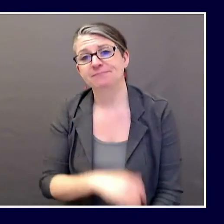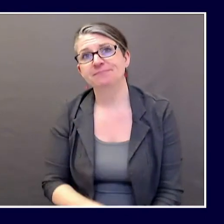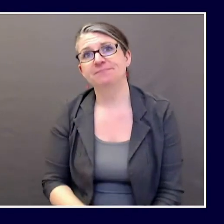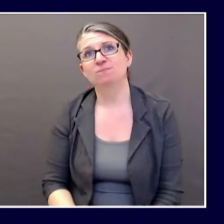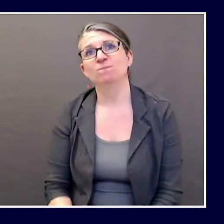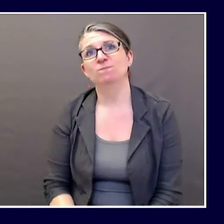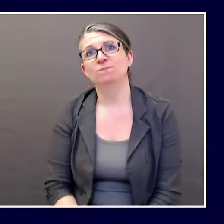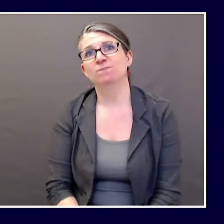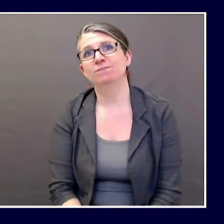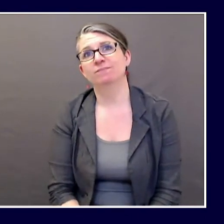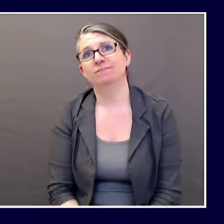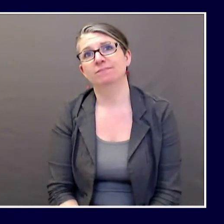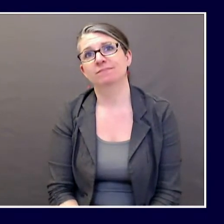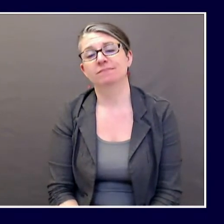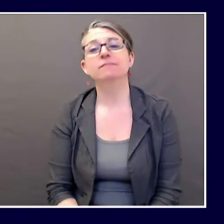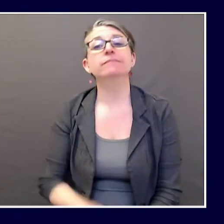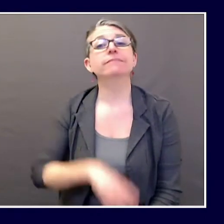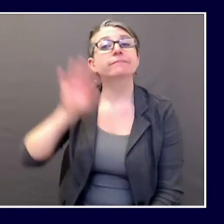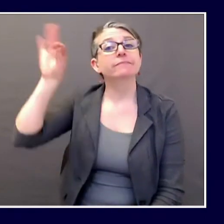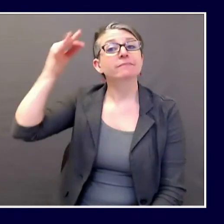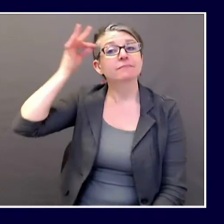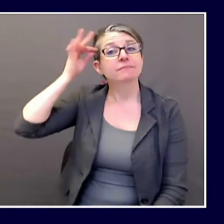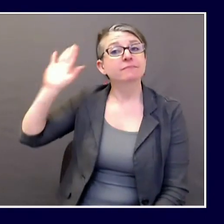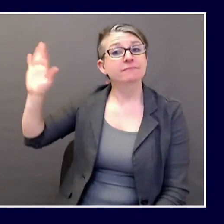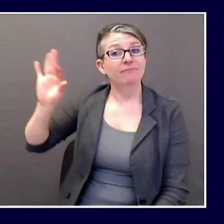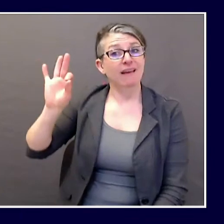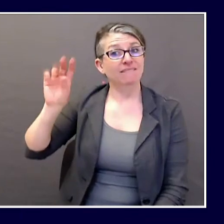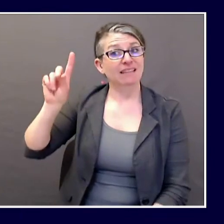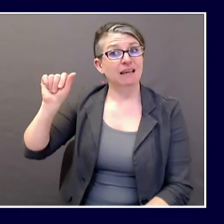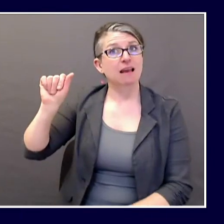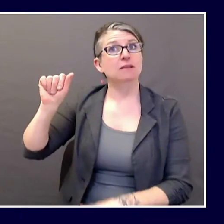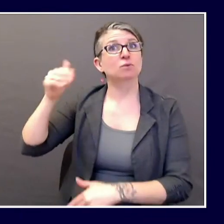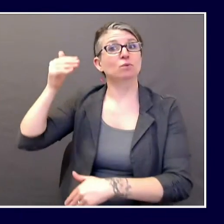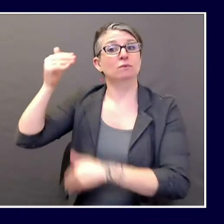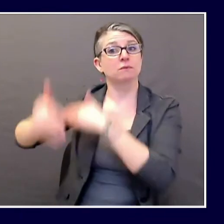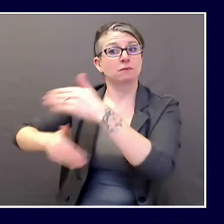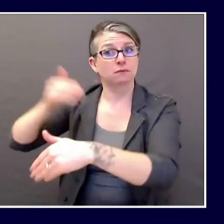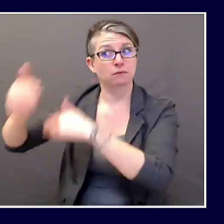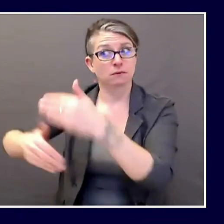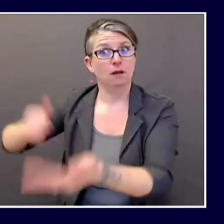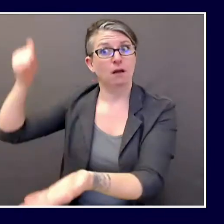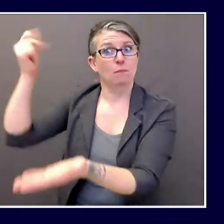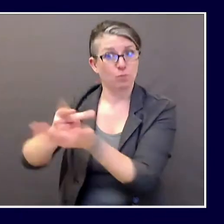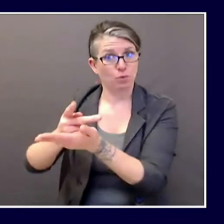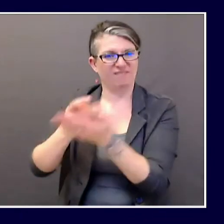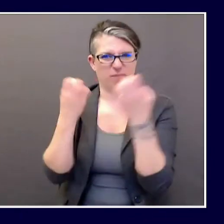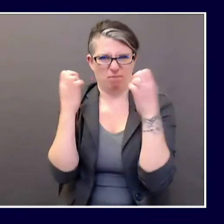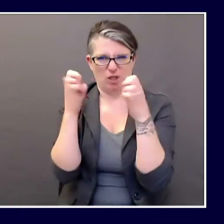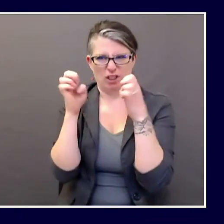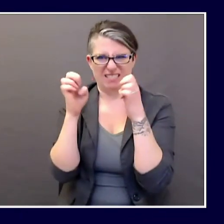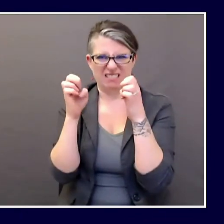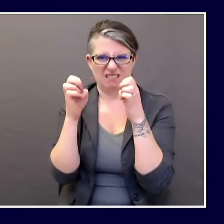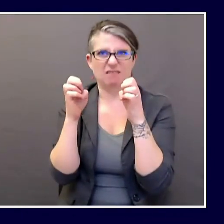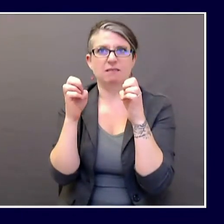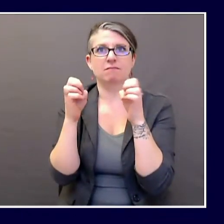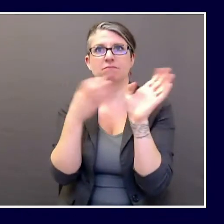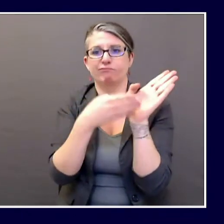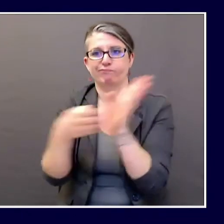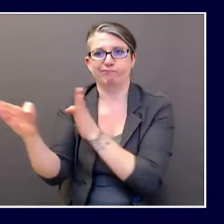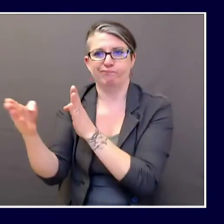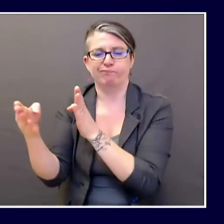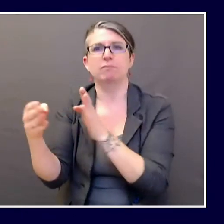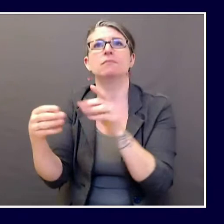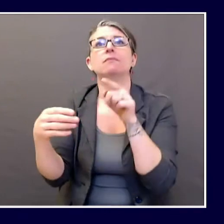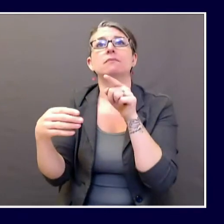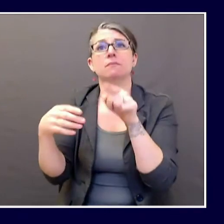for the vaccines, and how long will that take? Sure, Amy. So the other avenue for a vaccine is